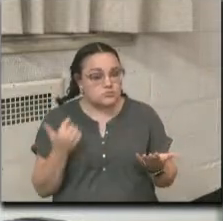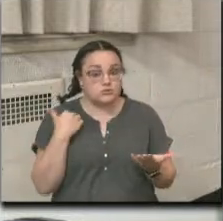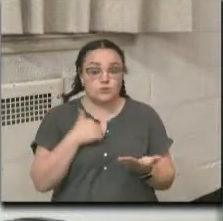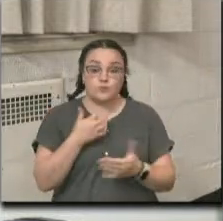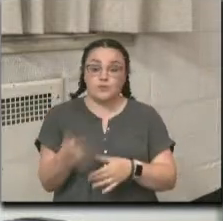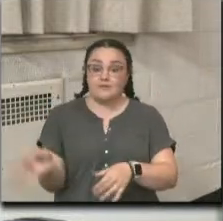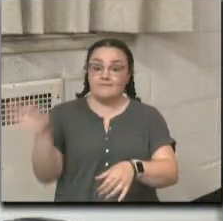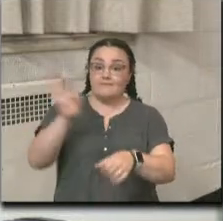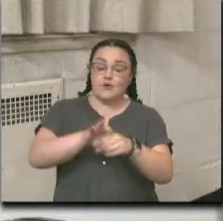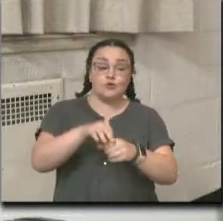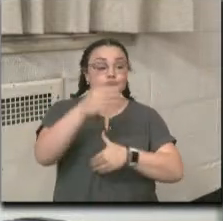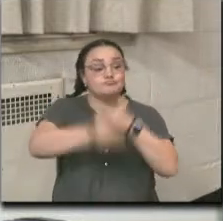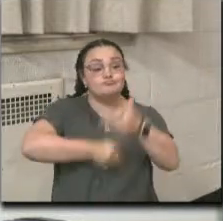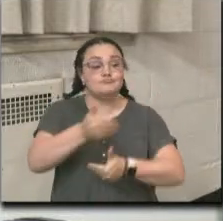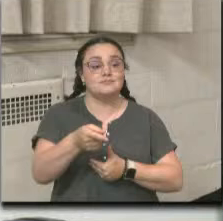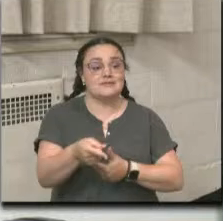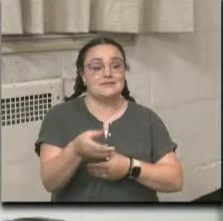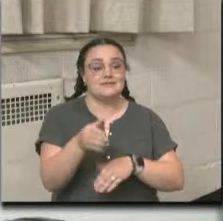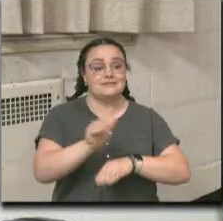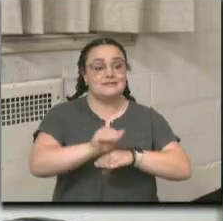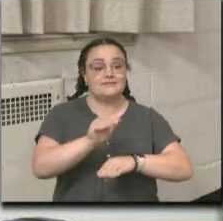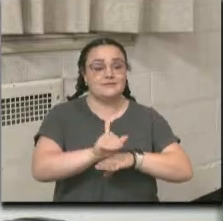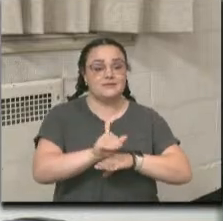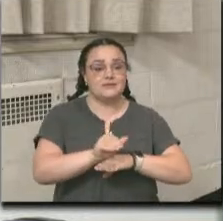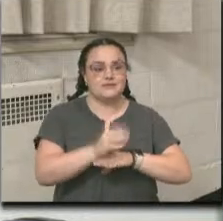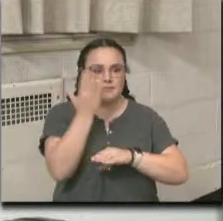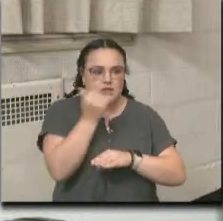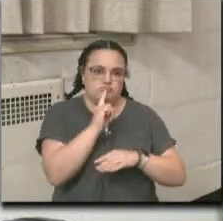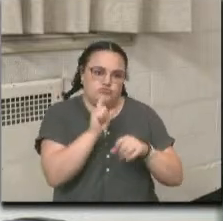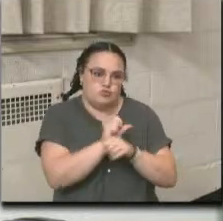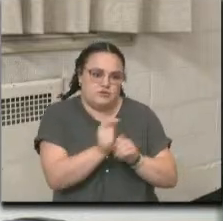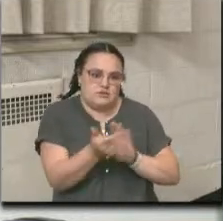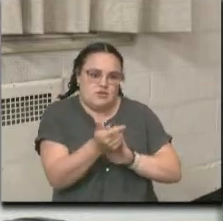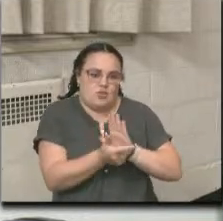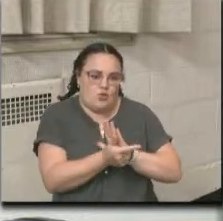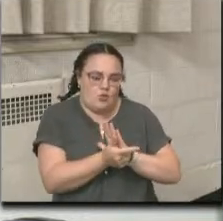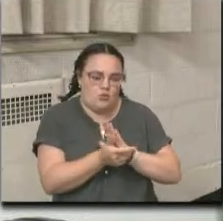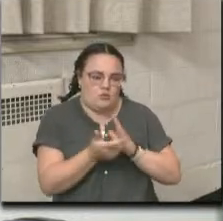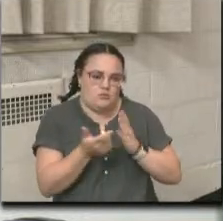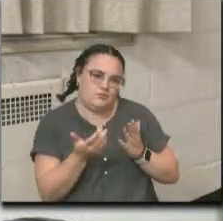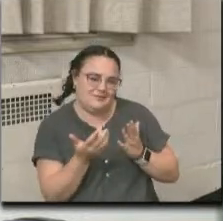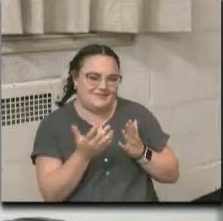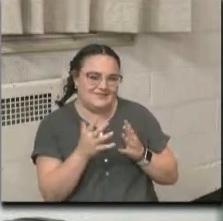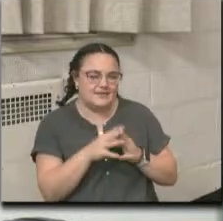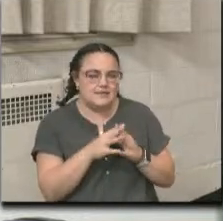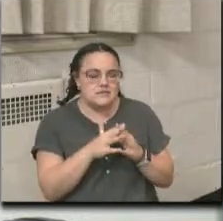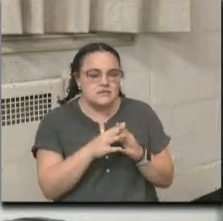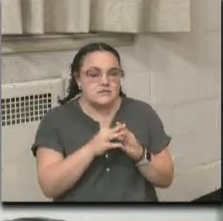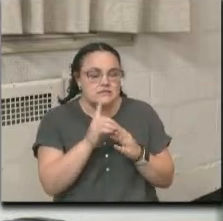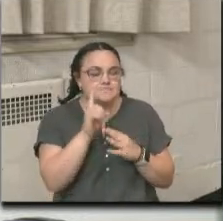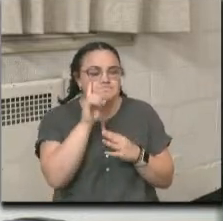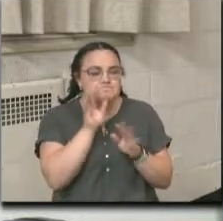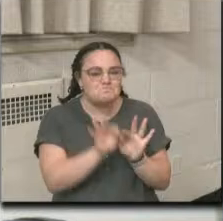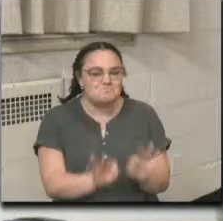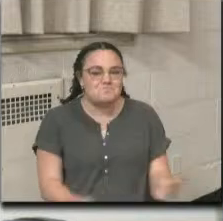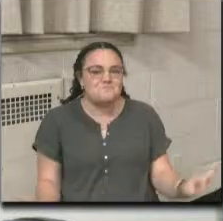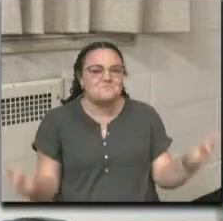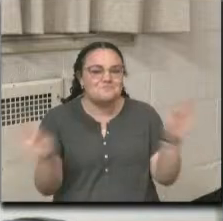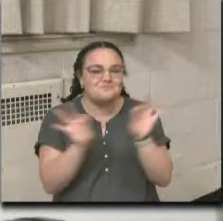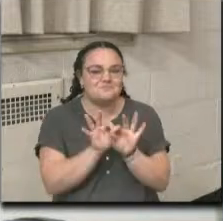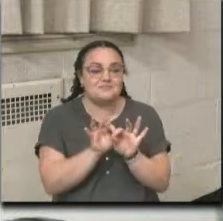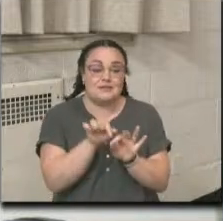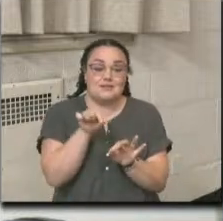vote to move this forward this evening because it's in law, I think it's really important for everyone to understand that